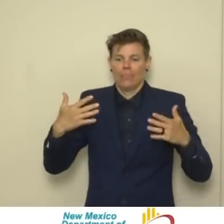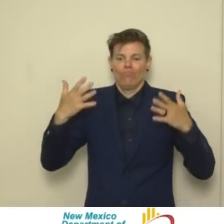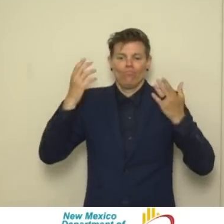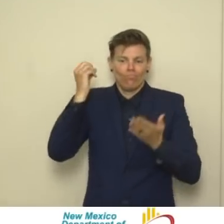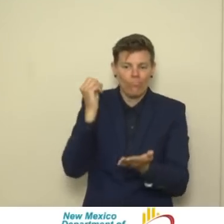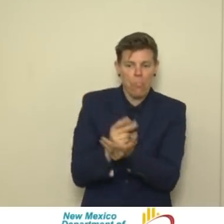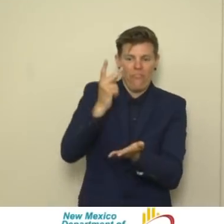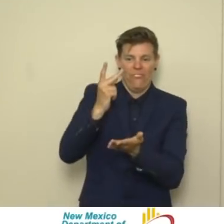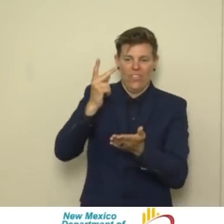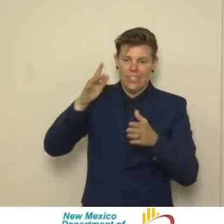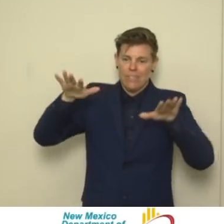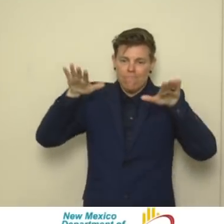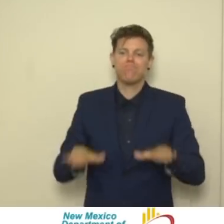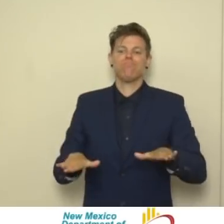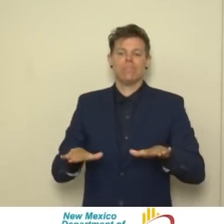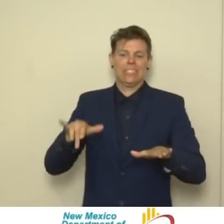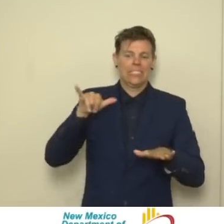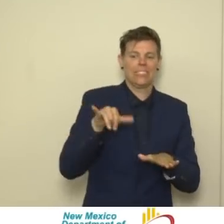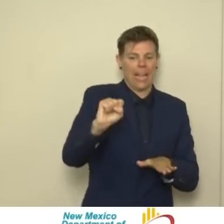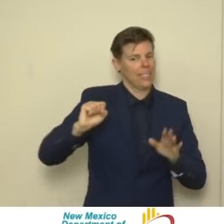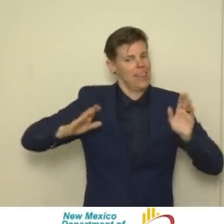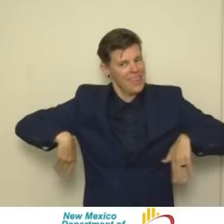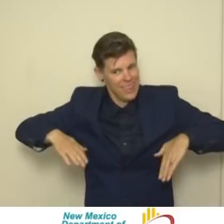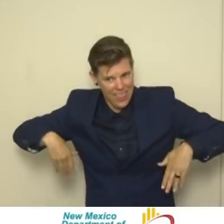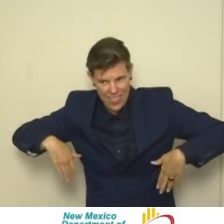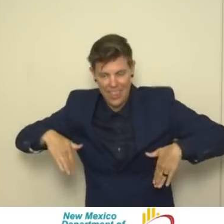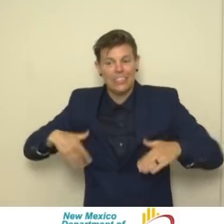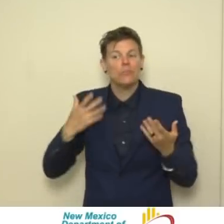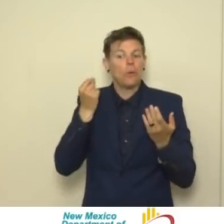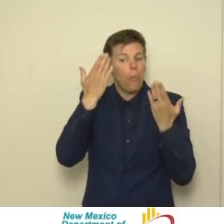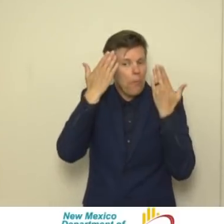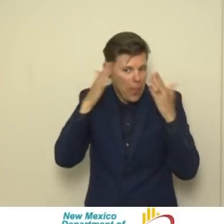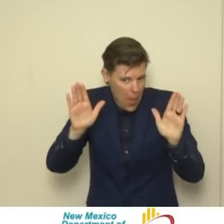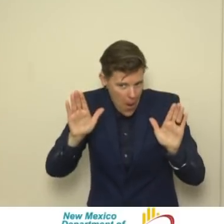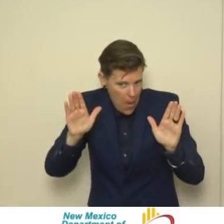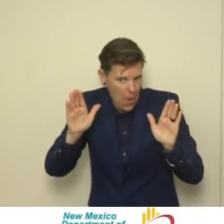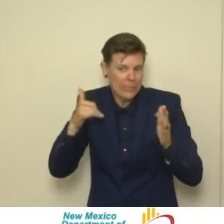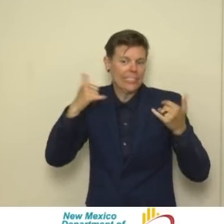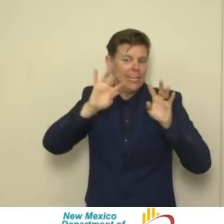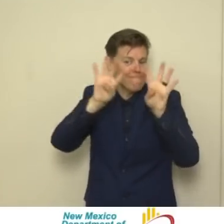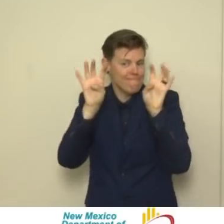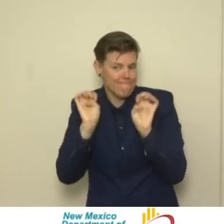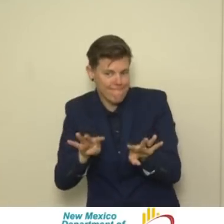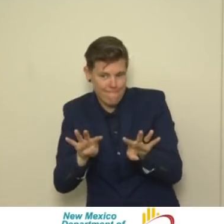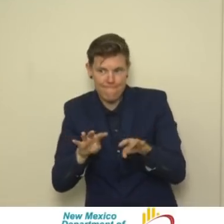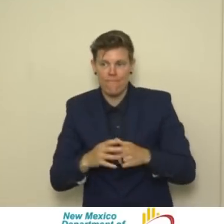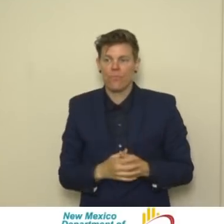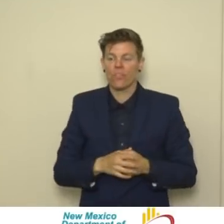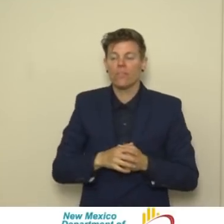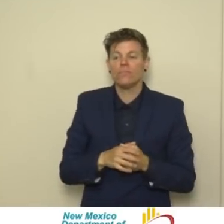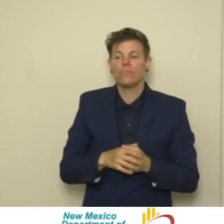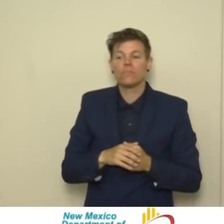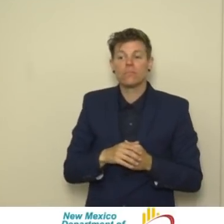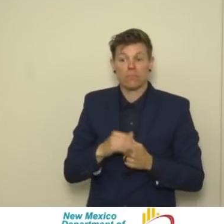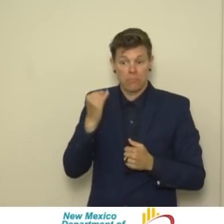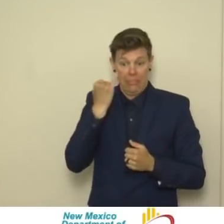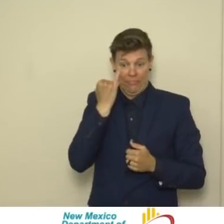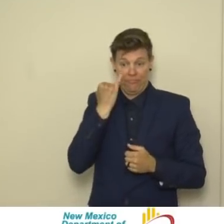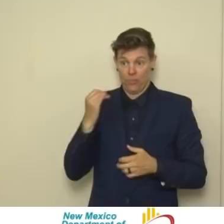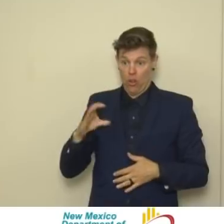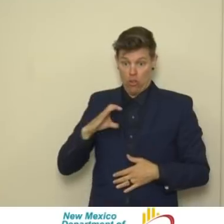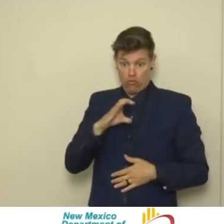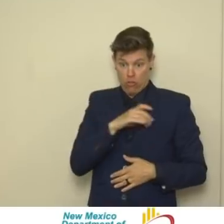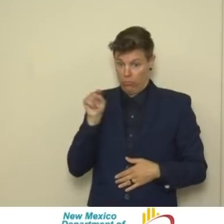don't know what's going to happen. Furthermore, even if Congress does approve something, many times we